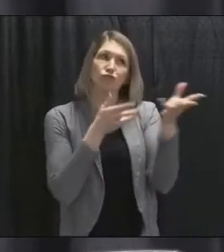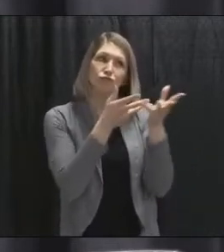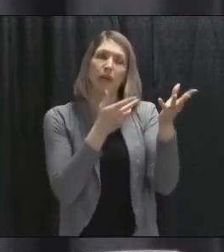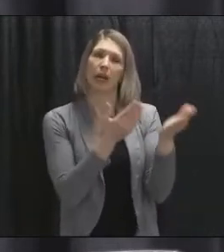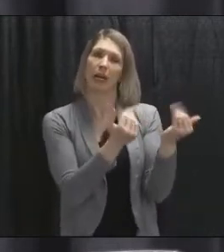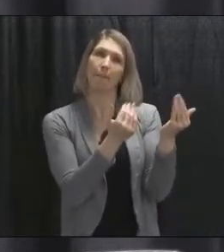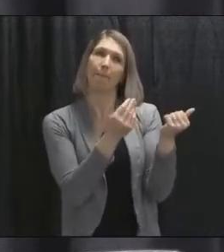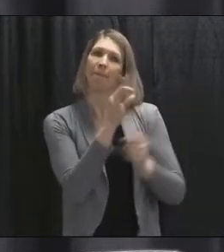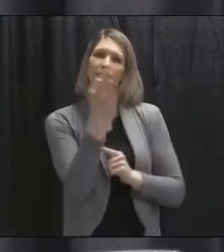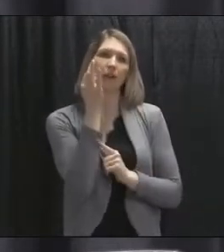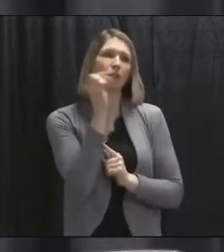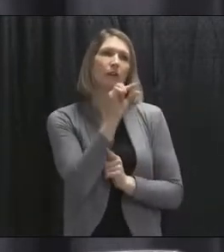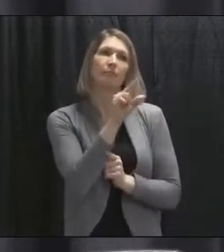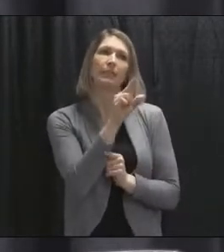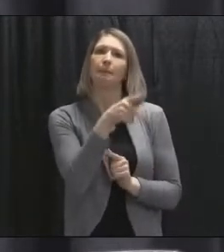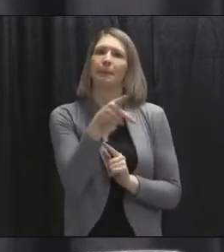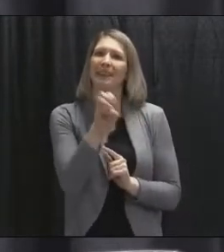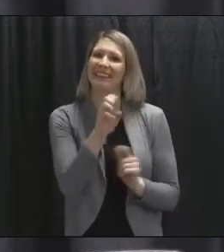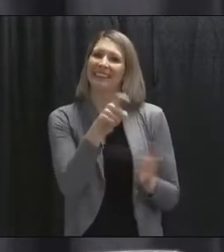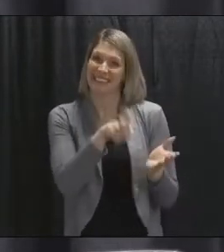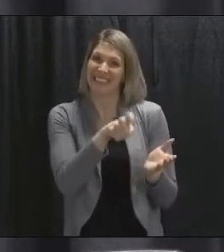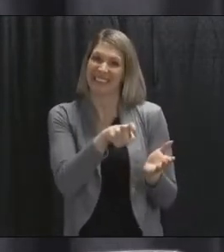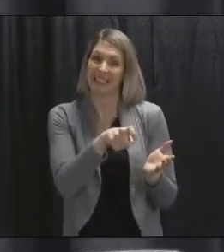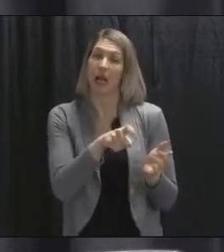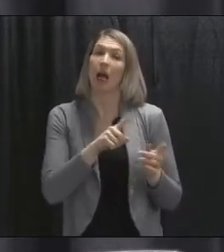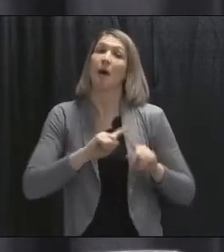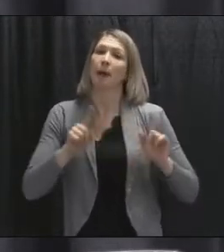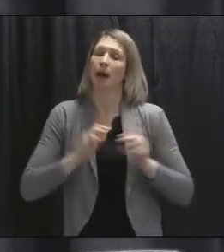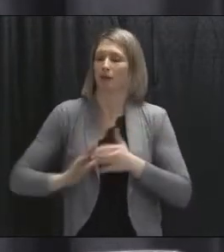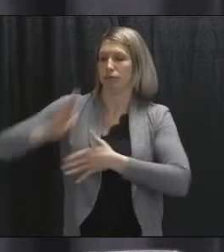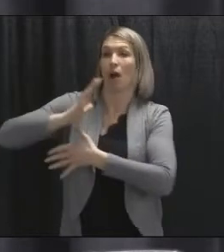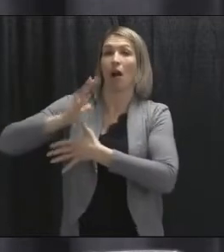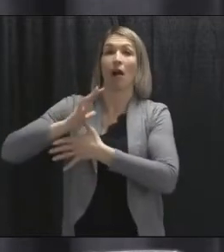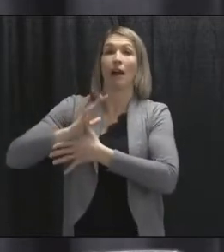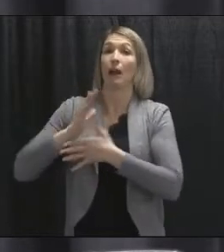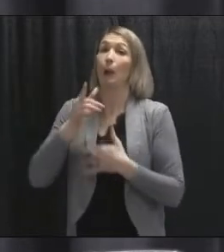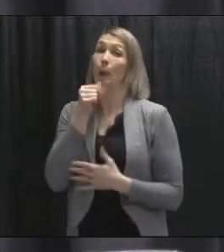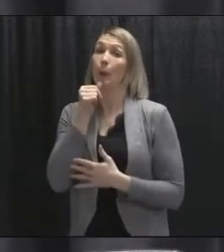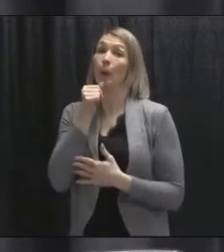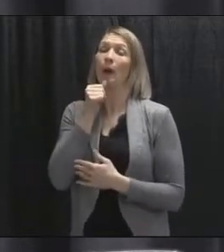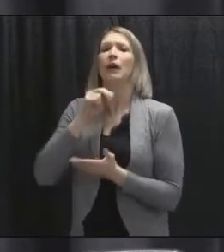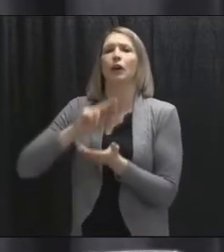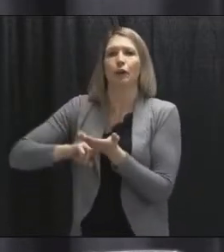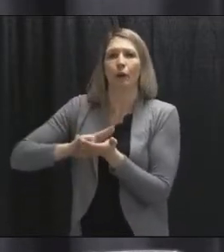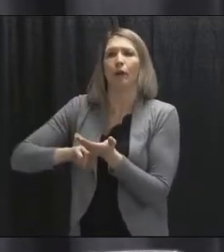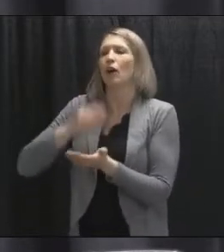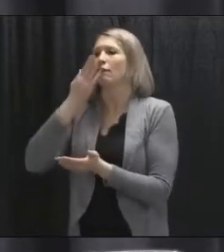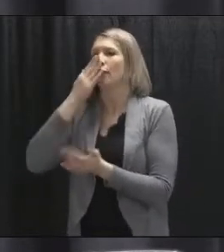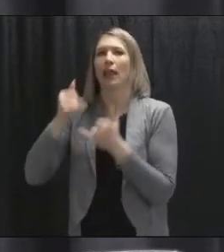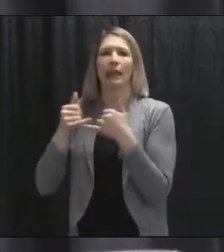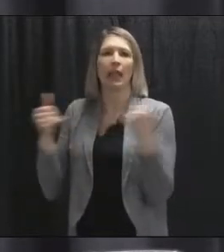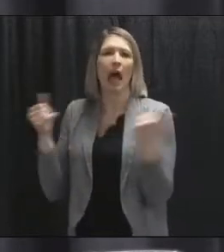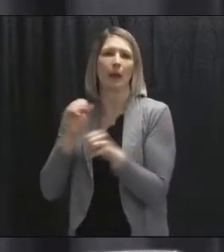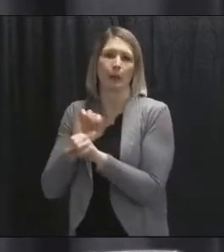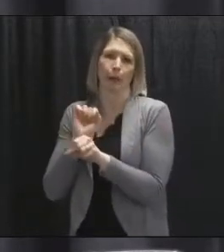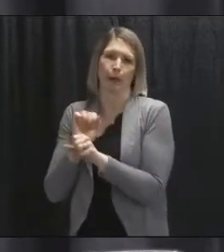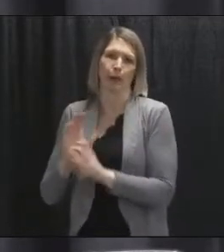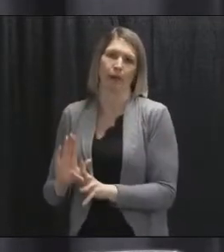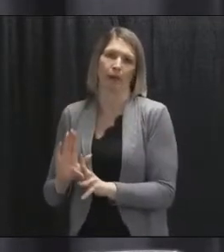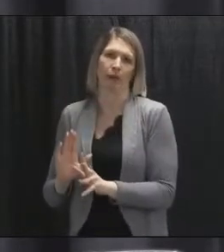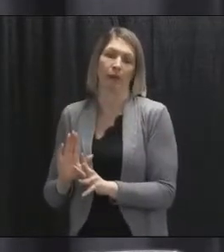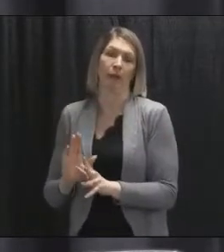to the greatest extent and in line with current guidelines. We have a small but consistent number